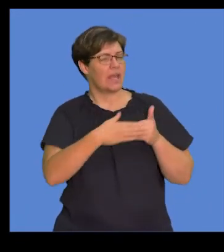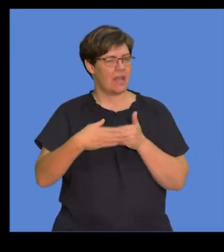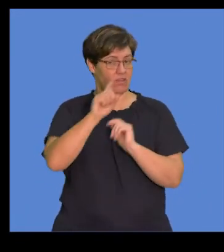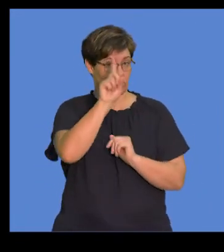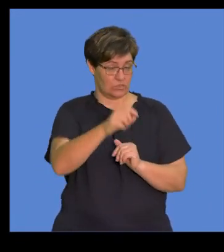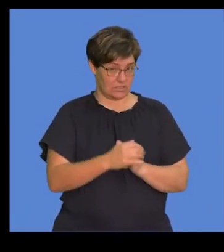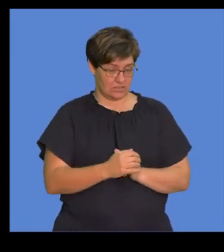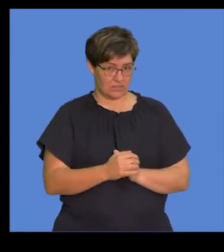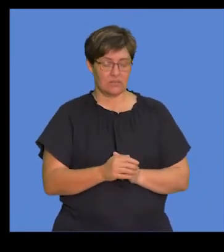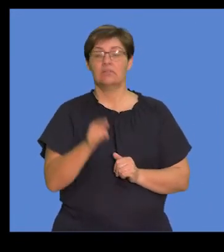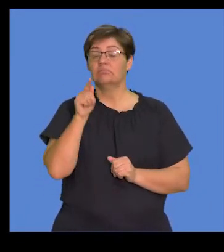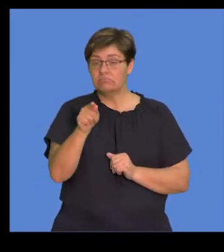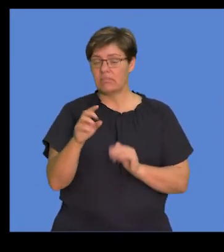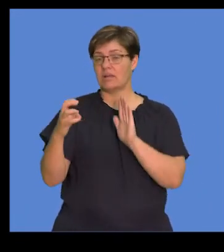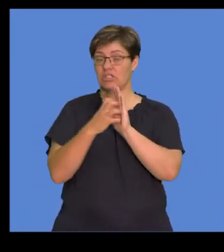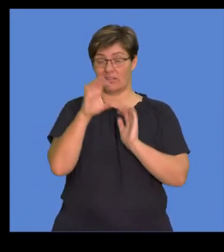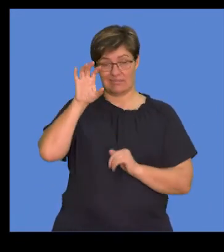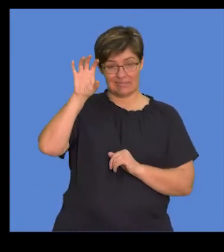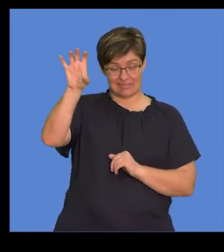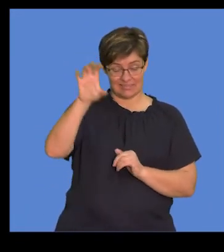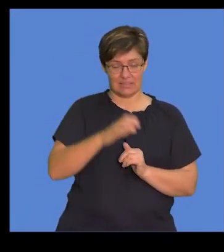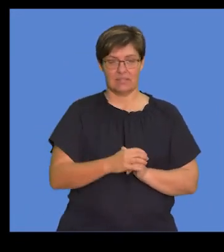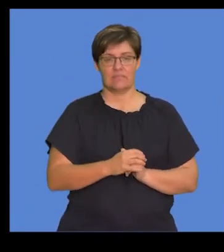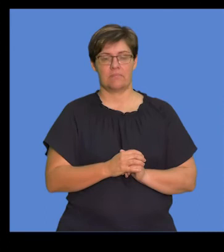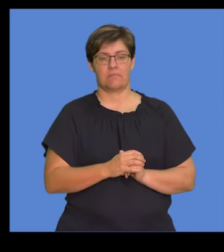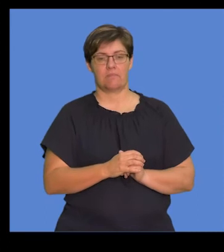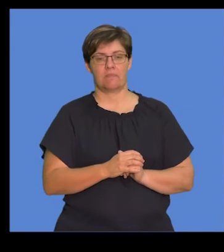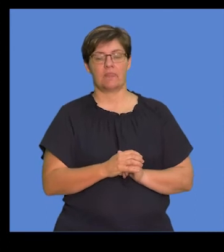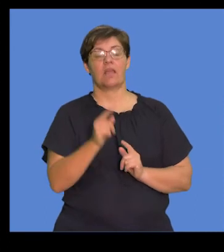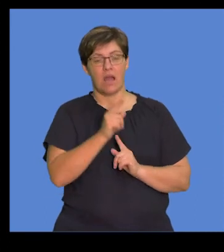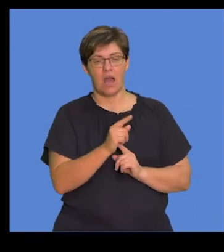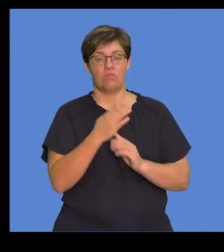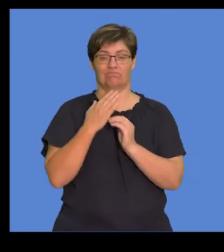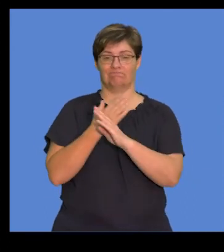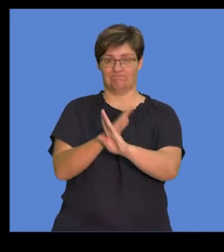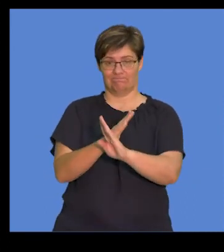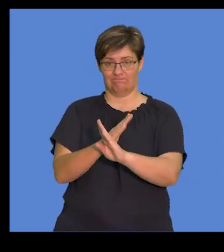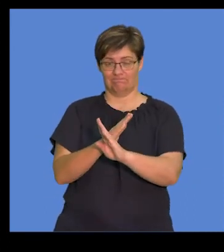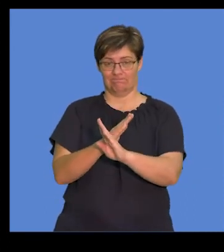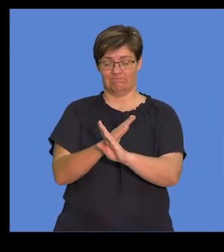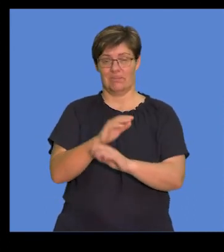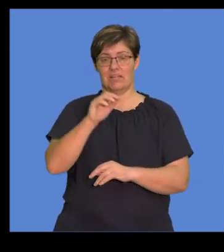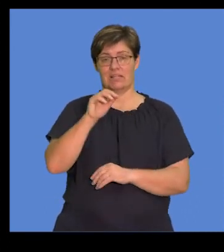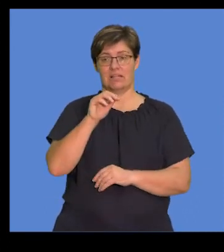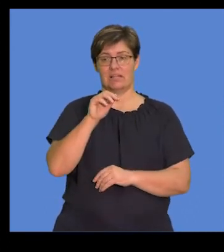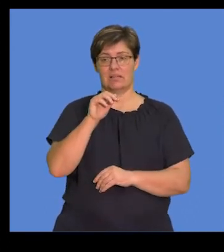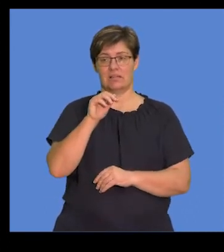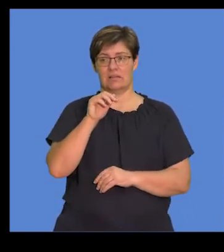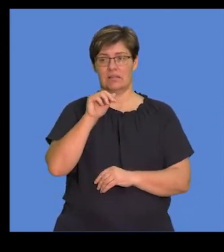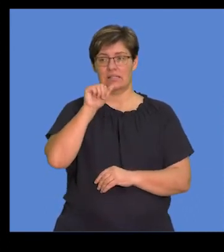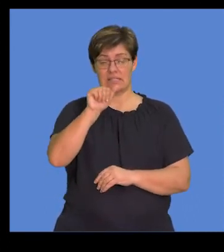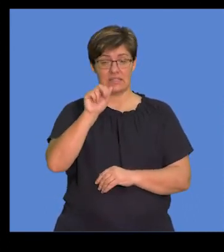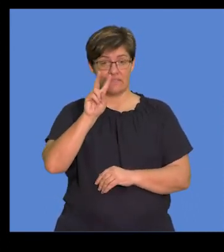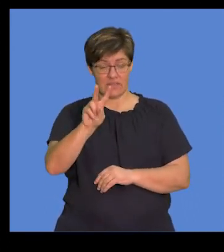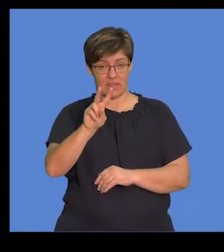question, which says, in the circuit alongside, okay, the circuit is given, the resistance of the 6-volt battery